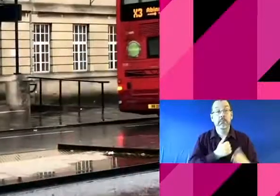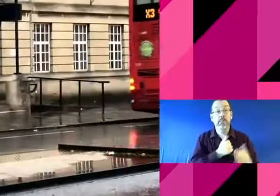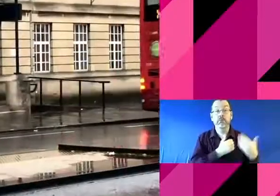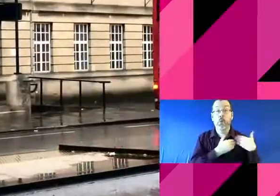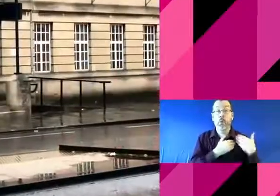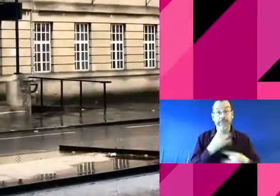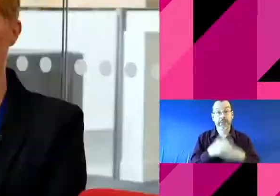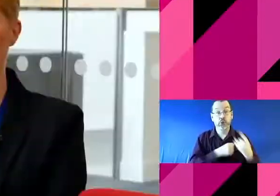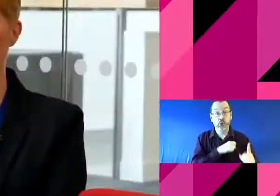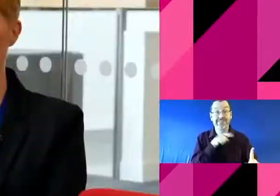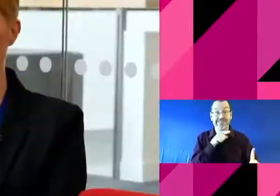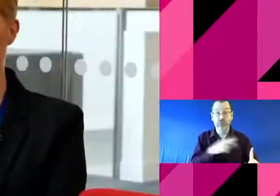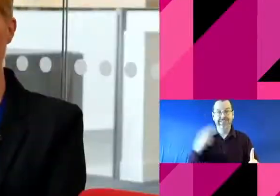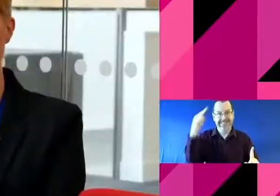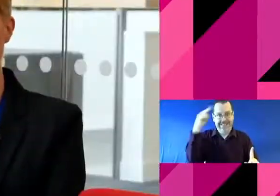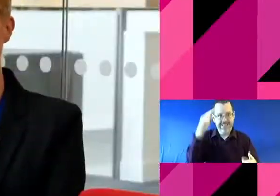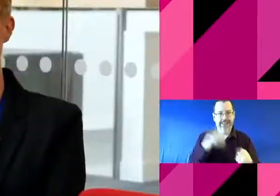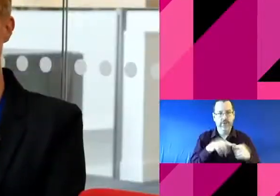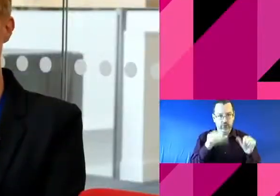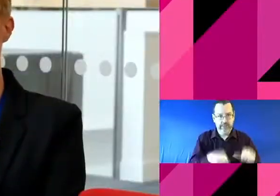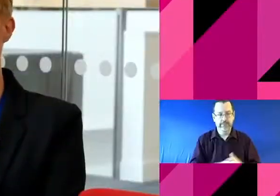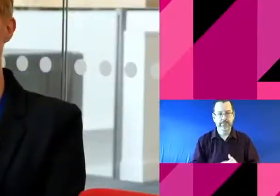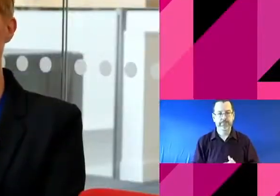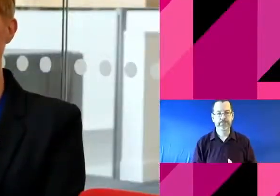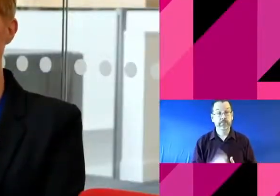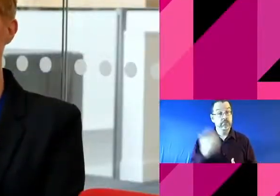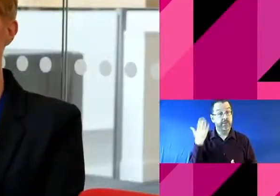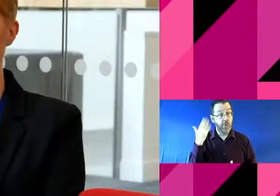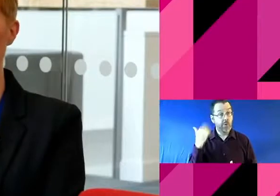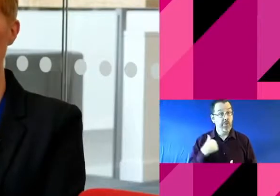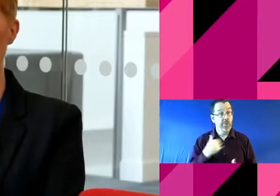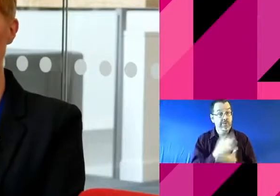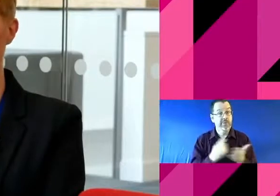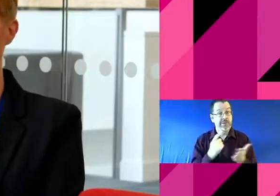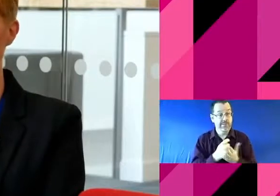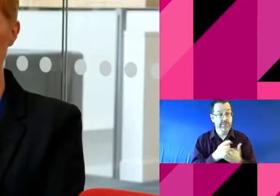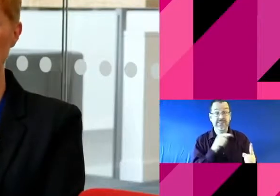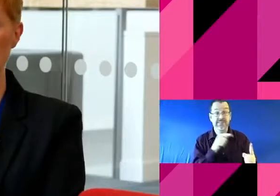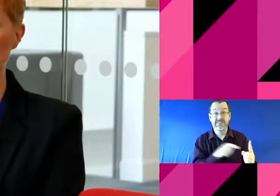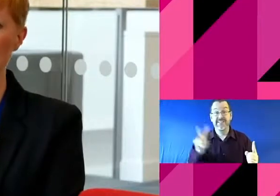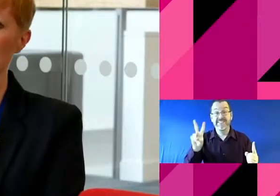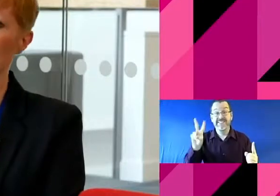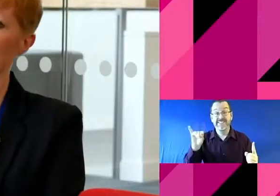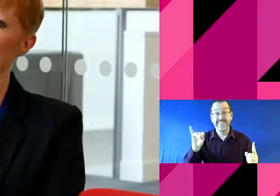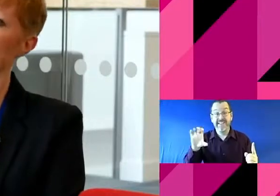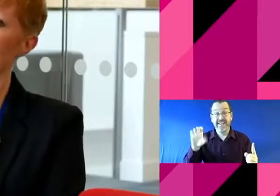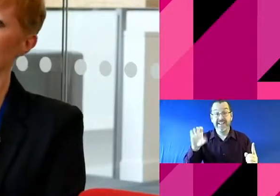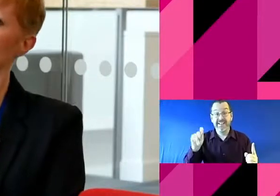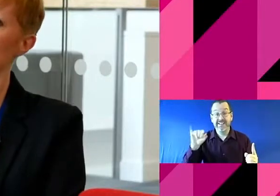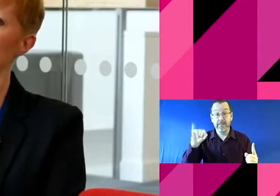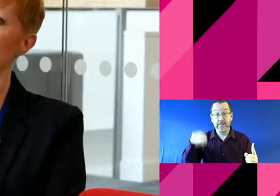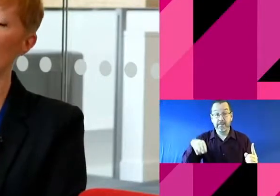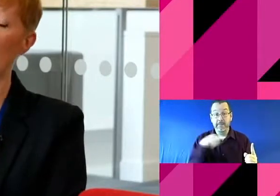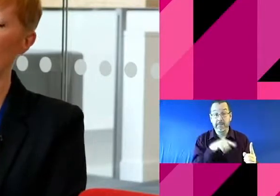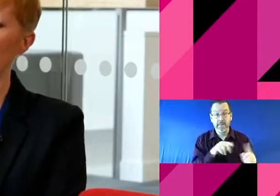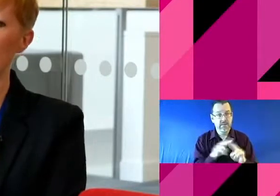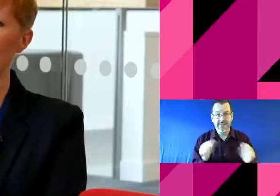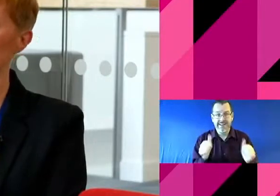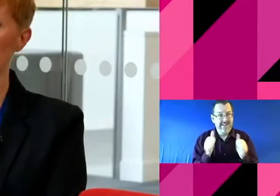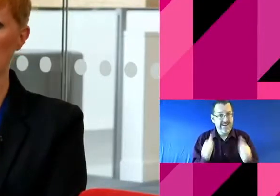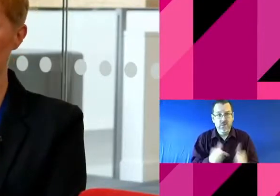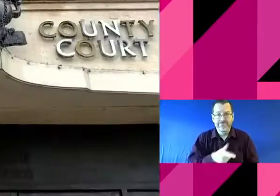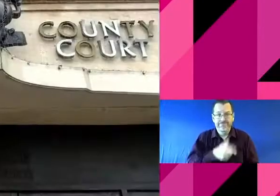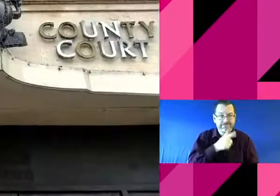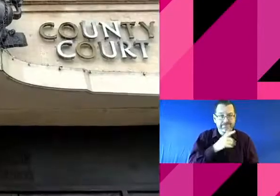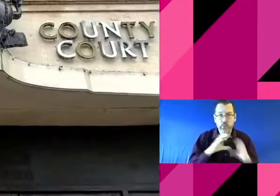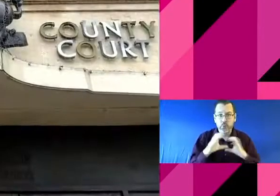I've had a couple of cases where the victims have been non-verbal, haven't been able to communicate verbally at all,